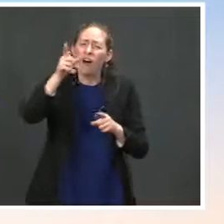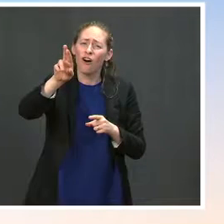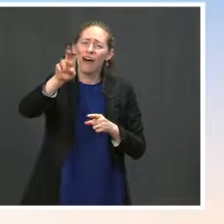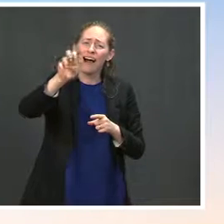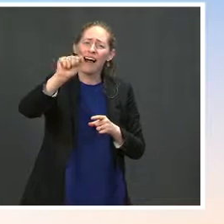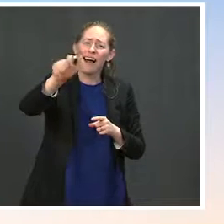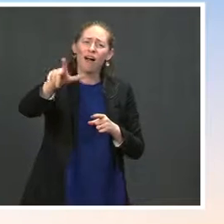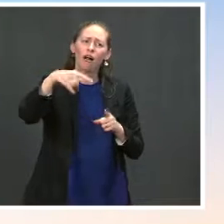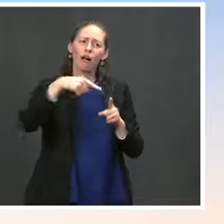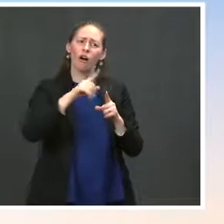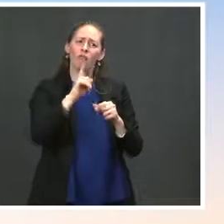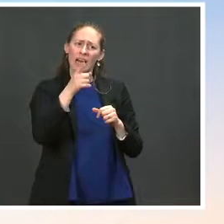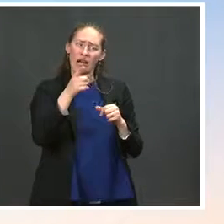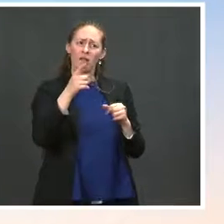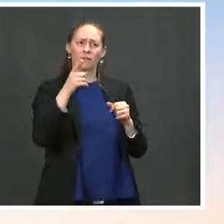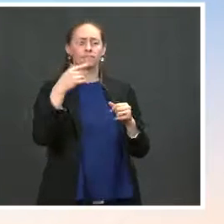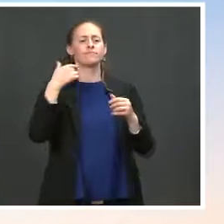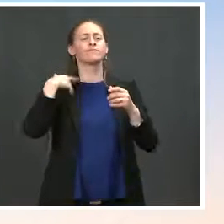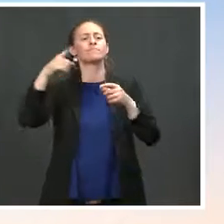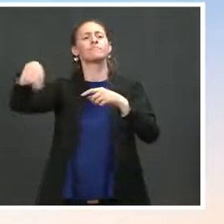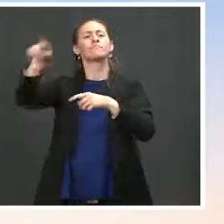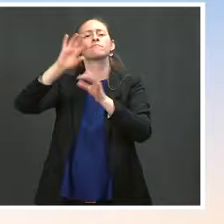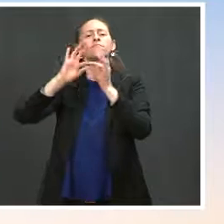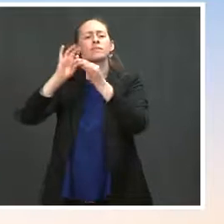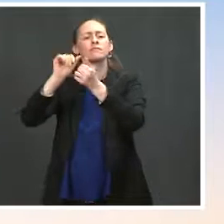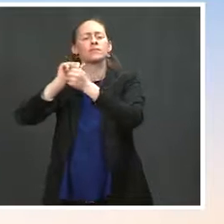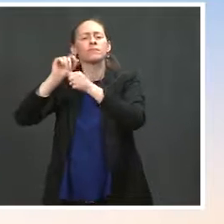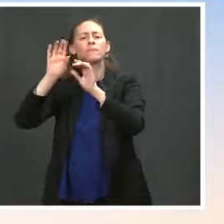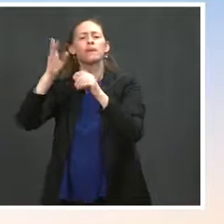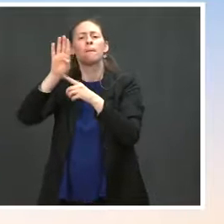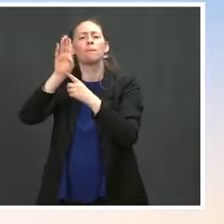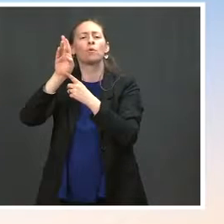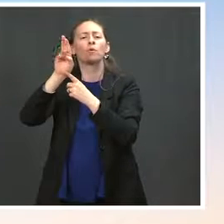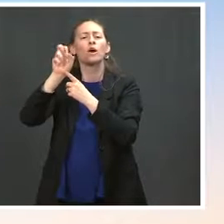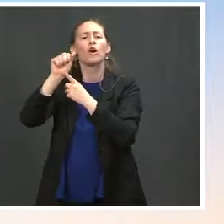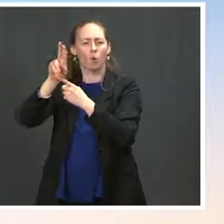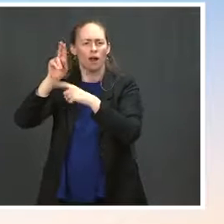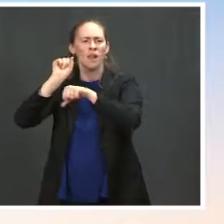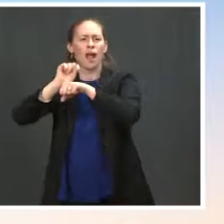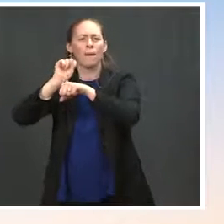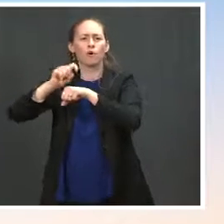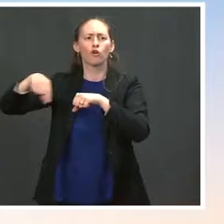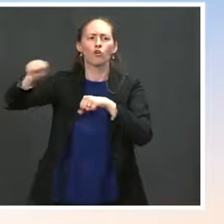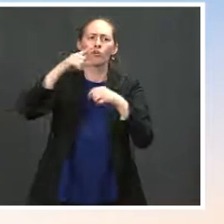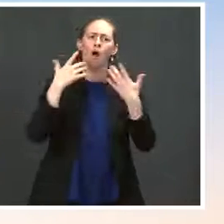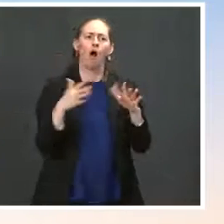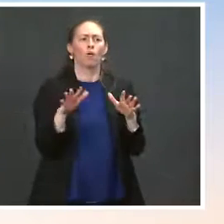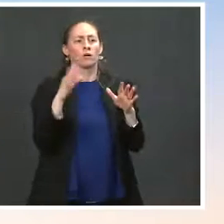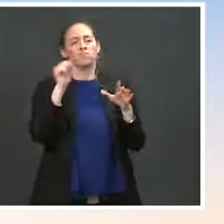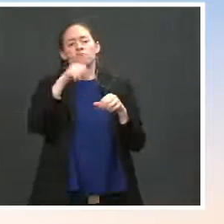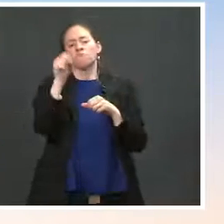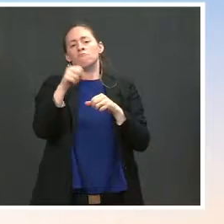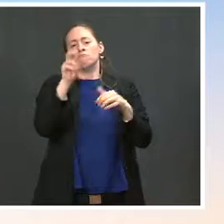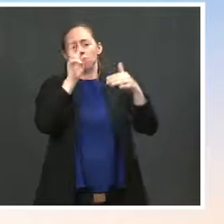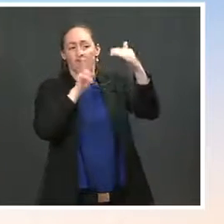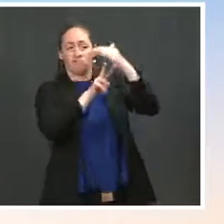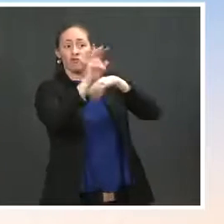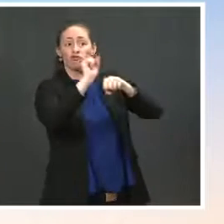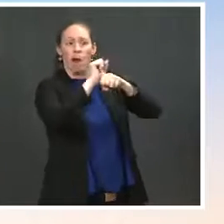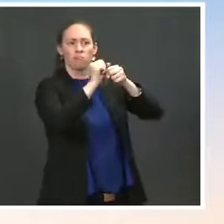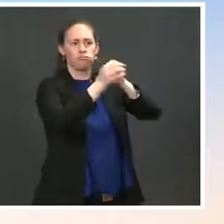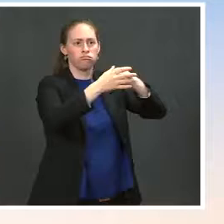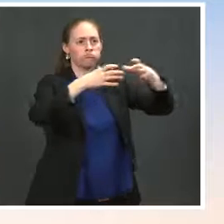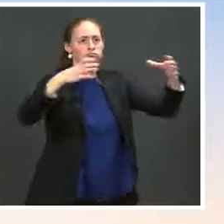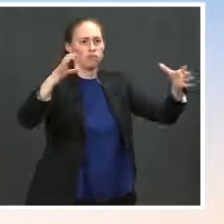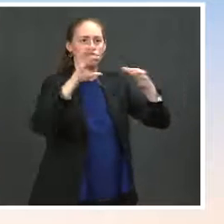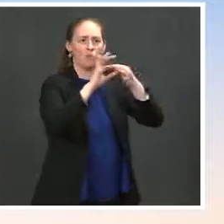Statistics says there are 3 jobs that will actually grow more than 50% this year. The first is 62% growth in